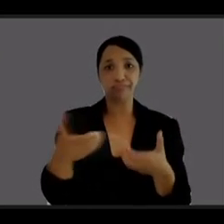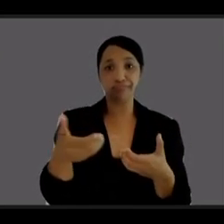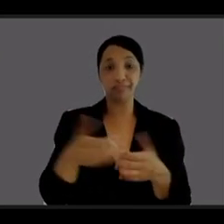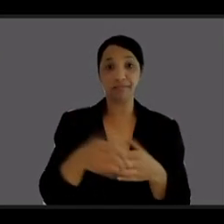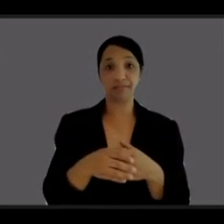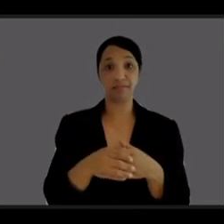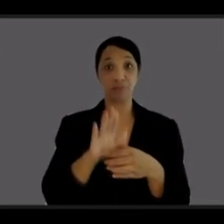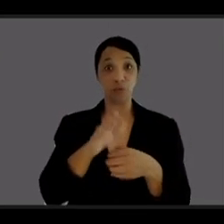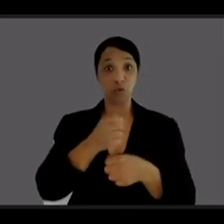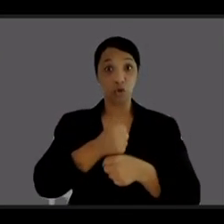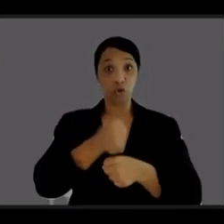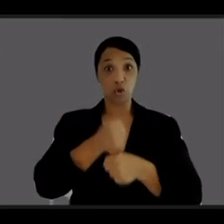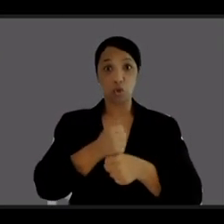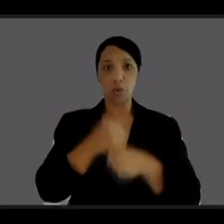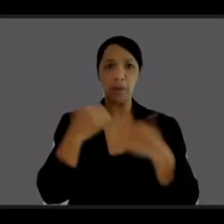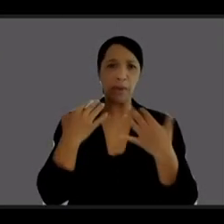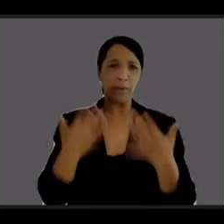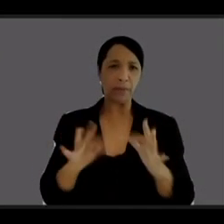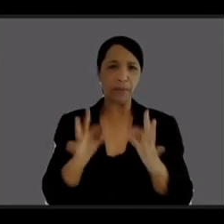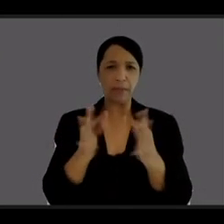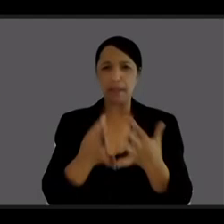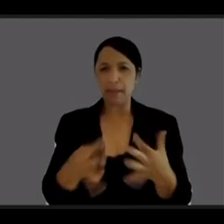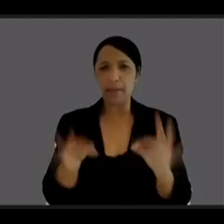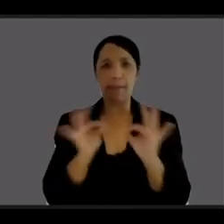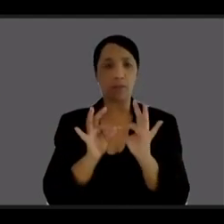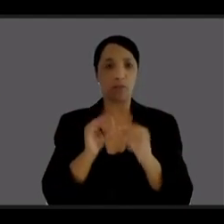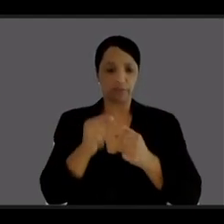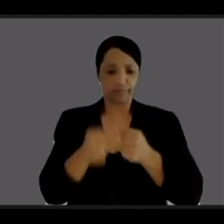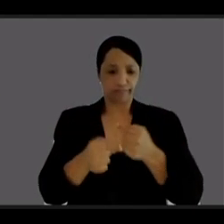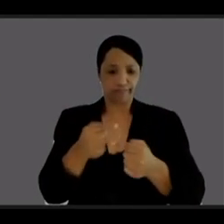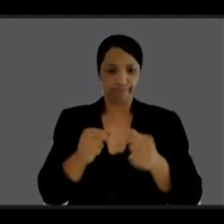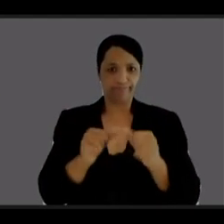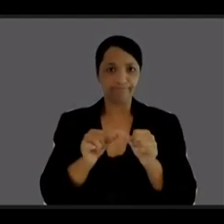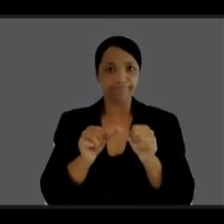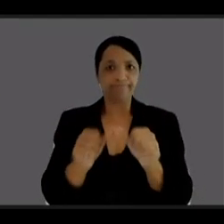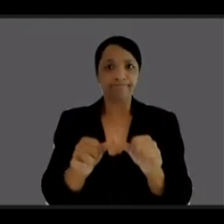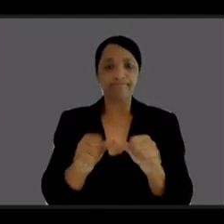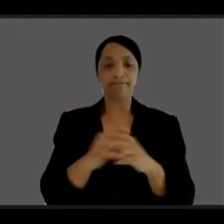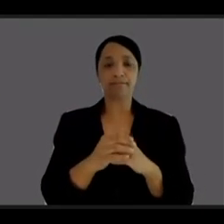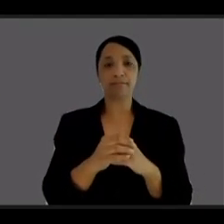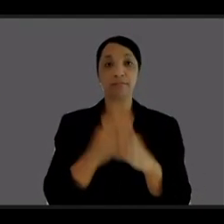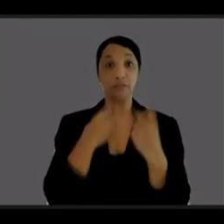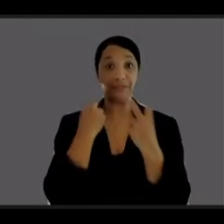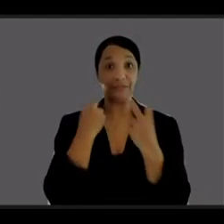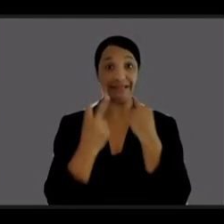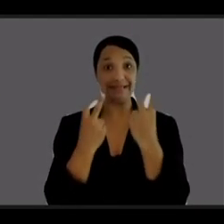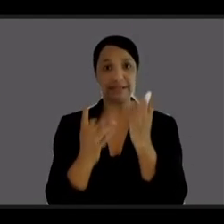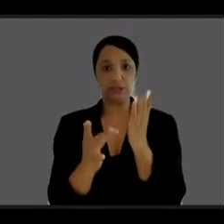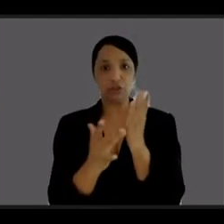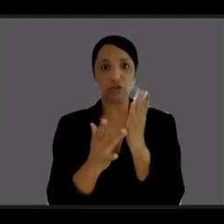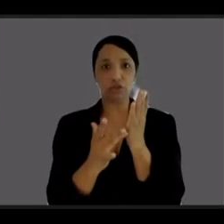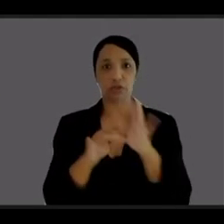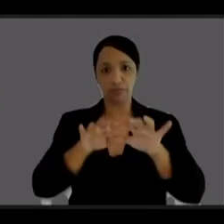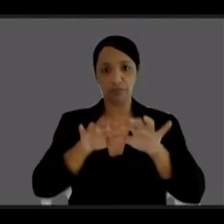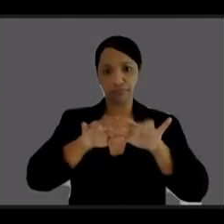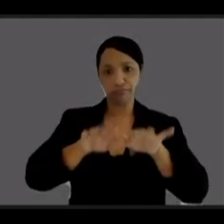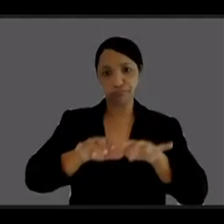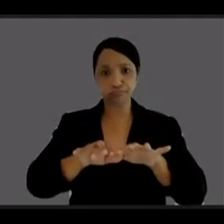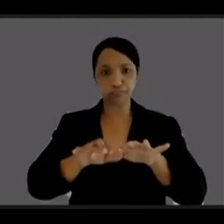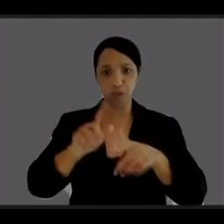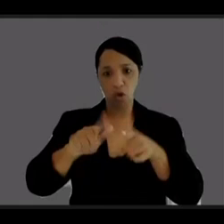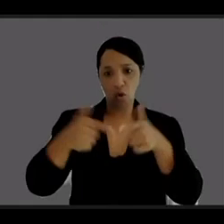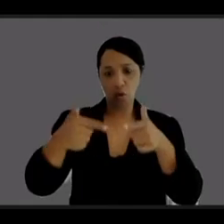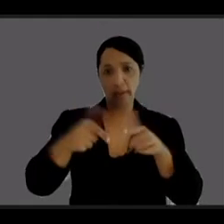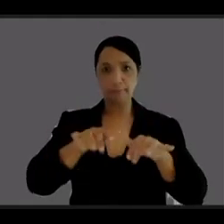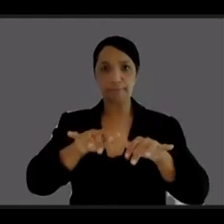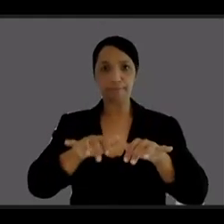than ever. We need to keep harnessing digital technologies enabled by the internet to help deliver on the